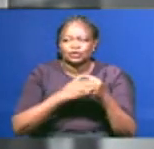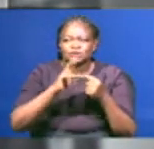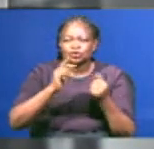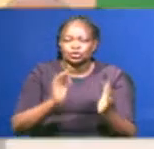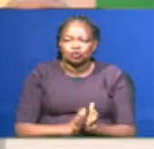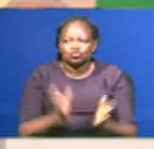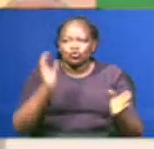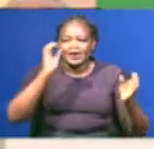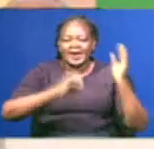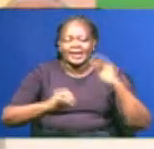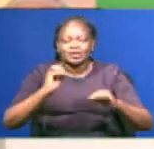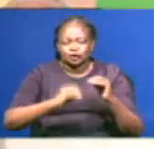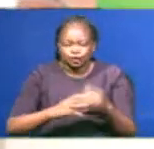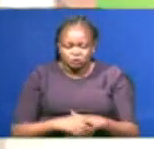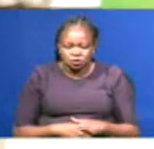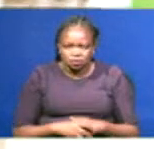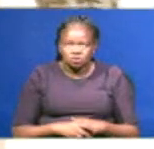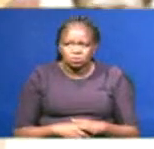general election.